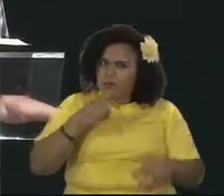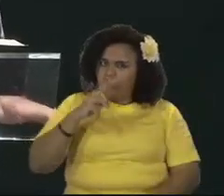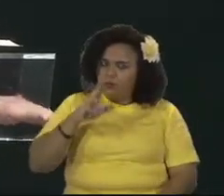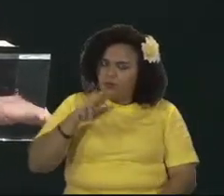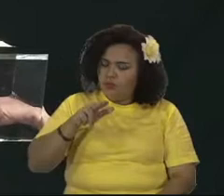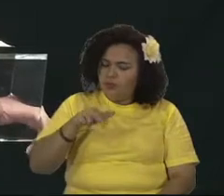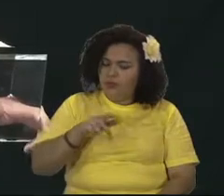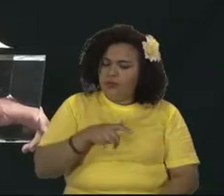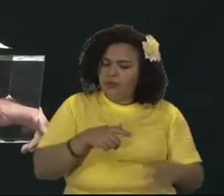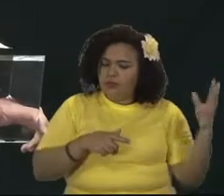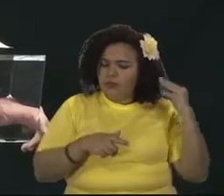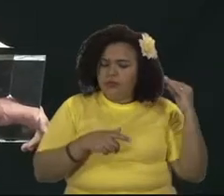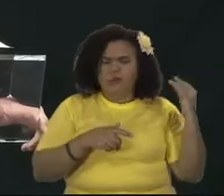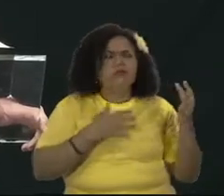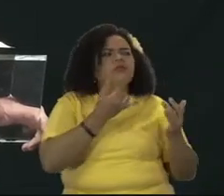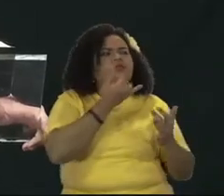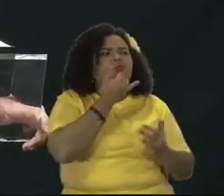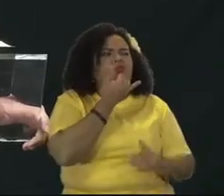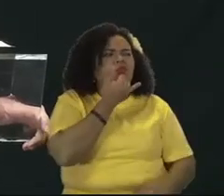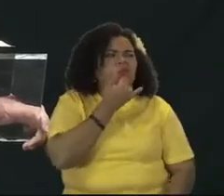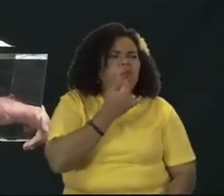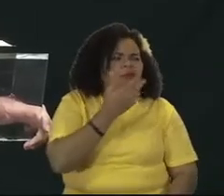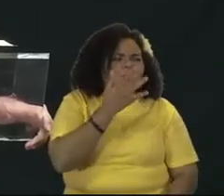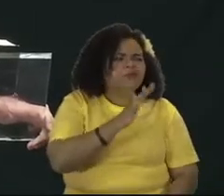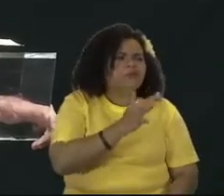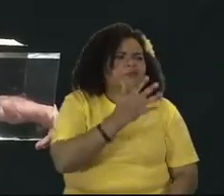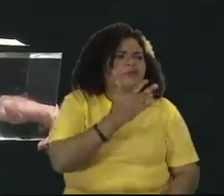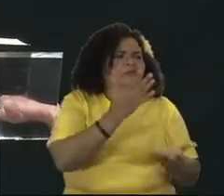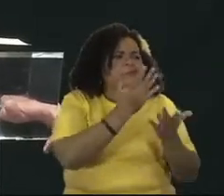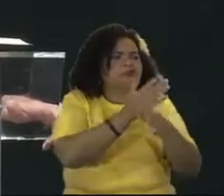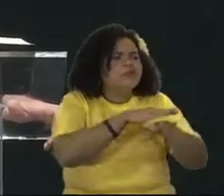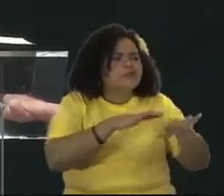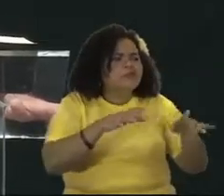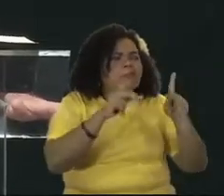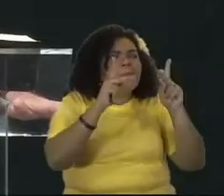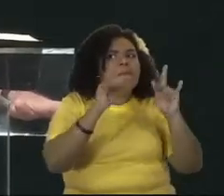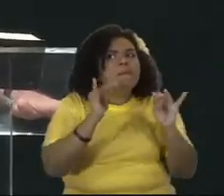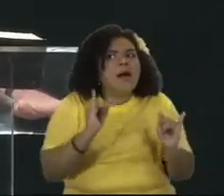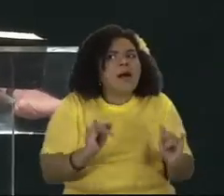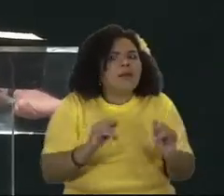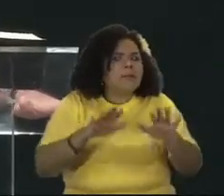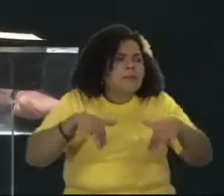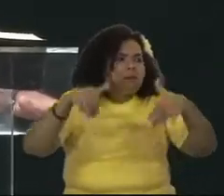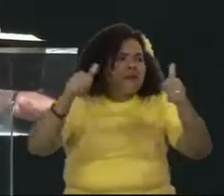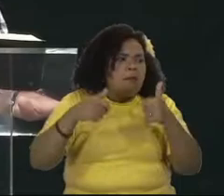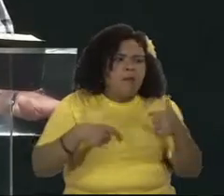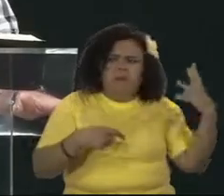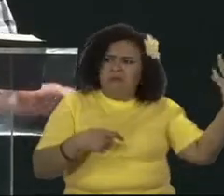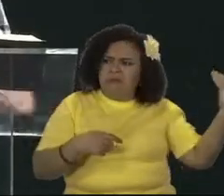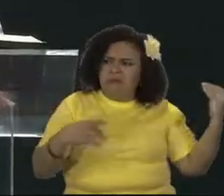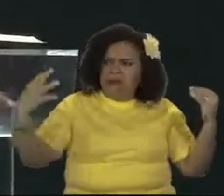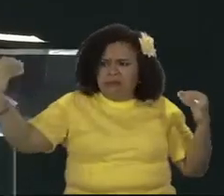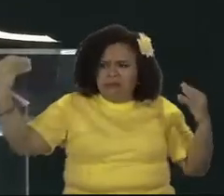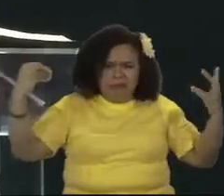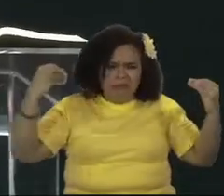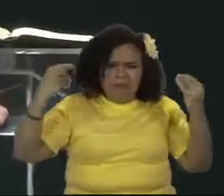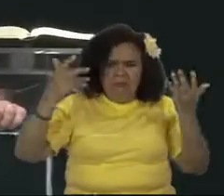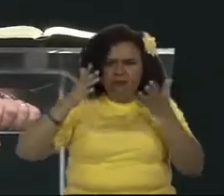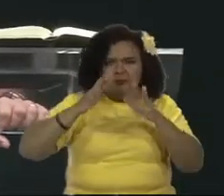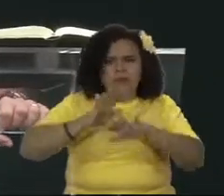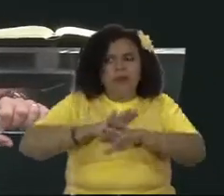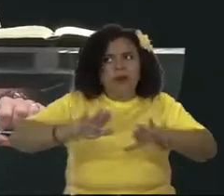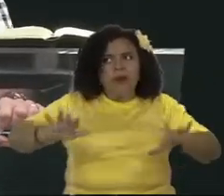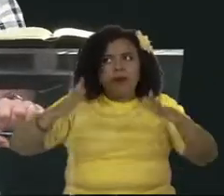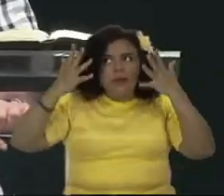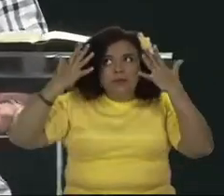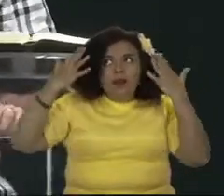All of a sudden the church is going down. A church of much love. And in these